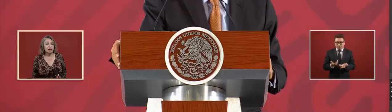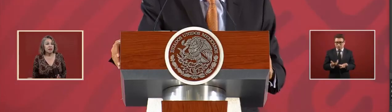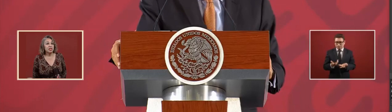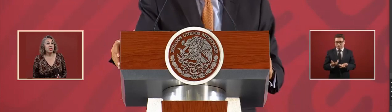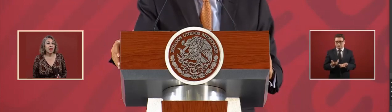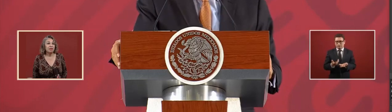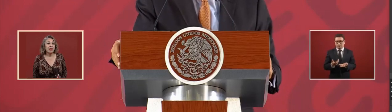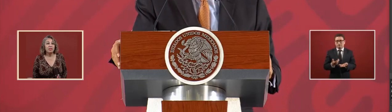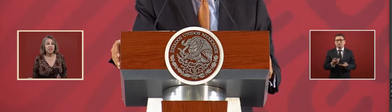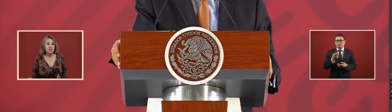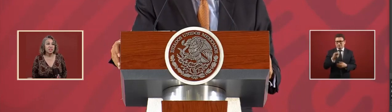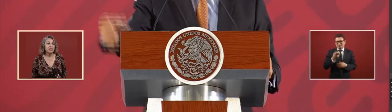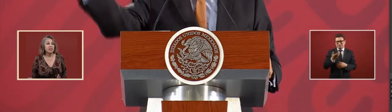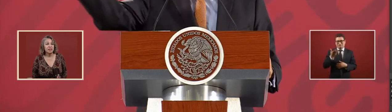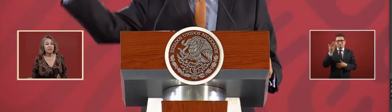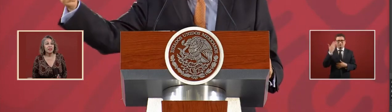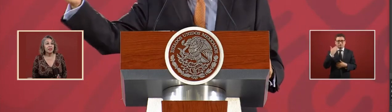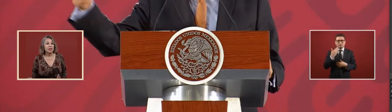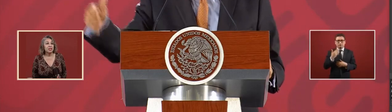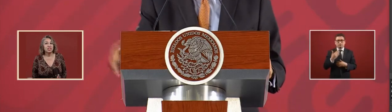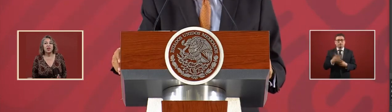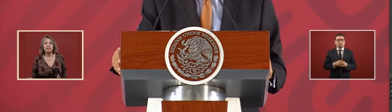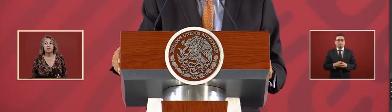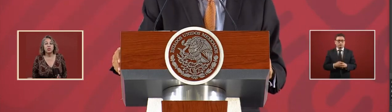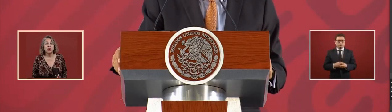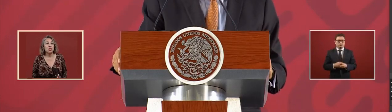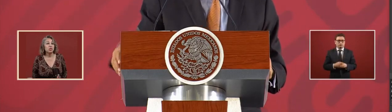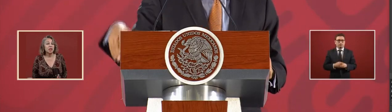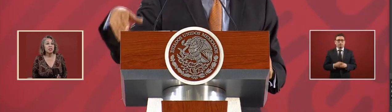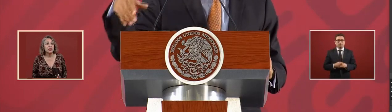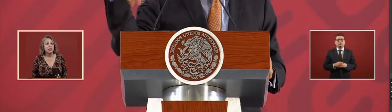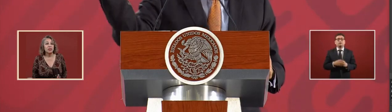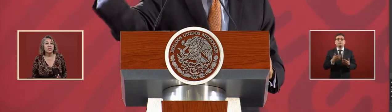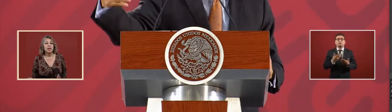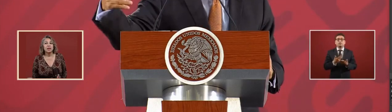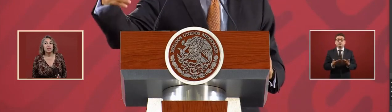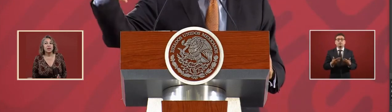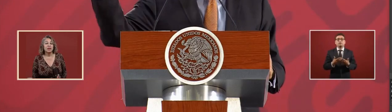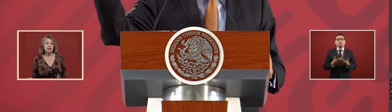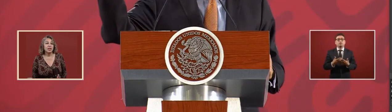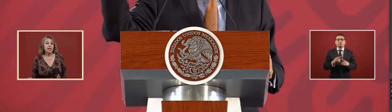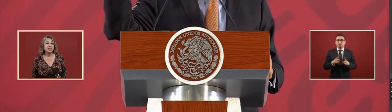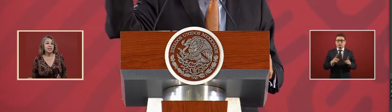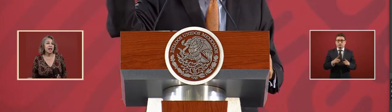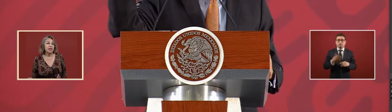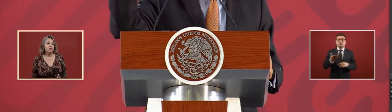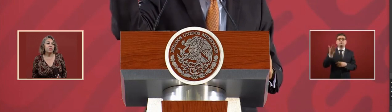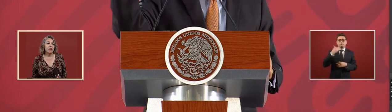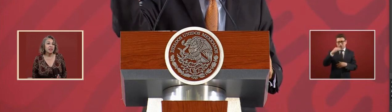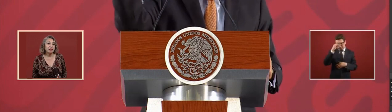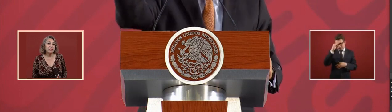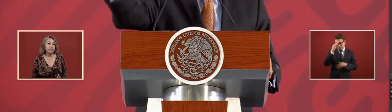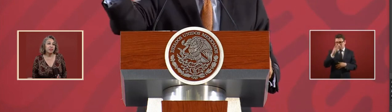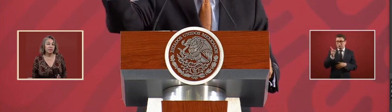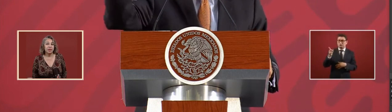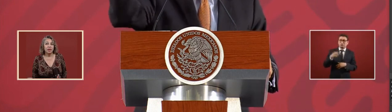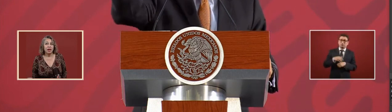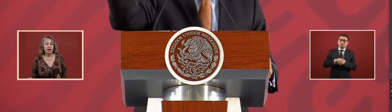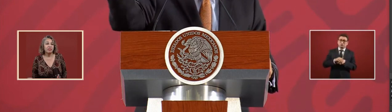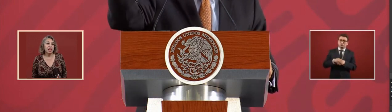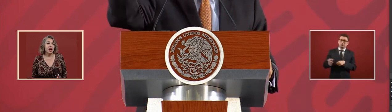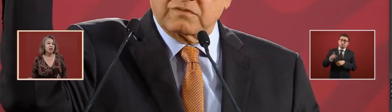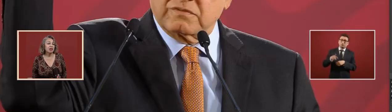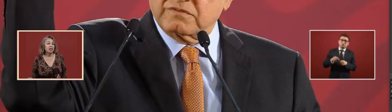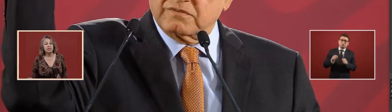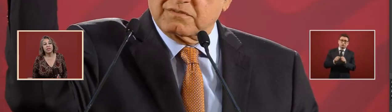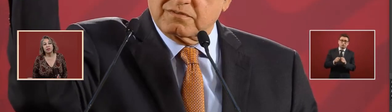In the to have leverages, to have somewhere to hold on to. Yes, I am friend of el tío del hermano,